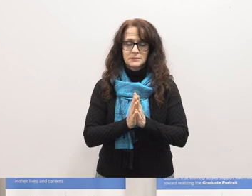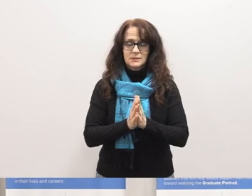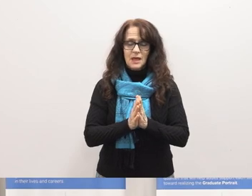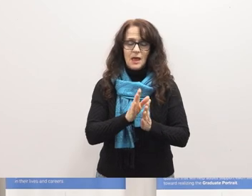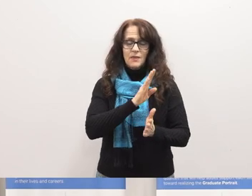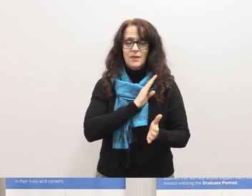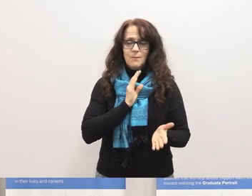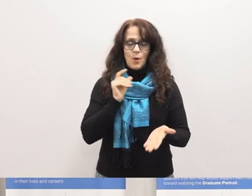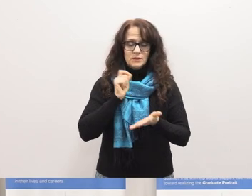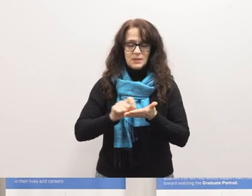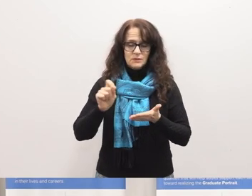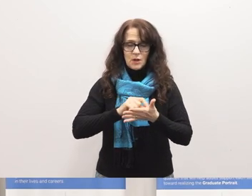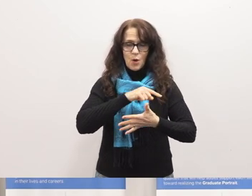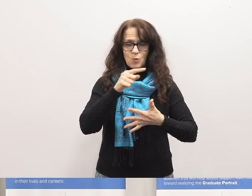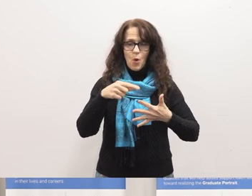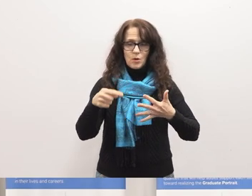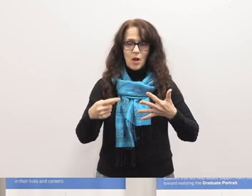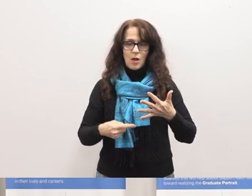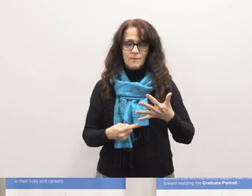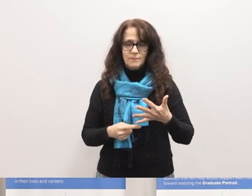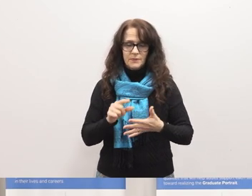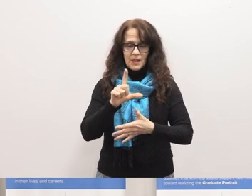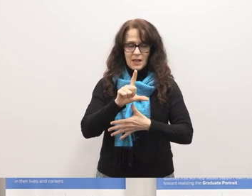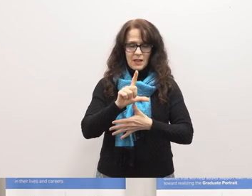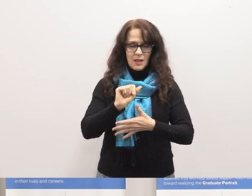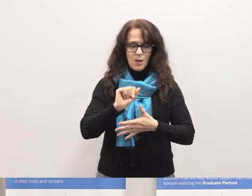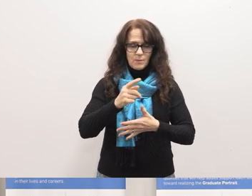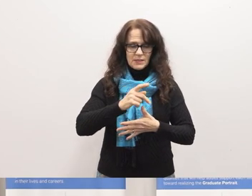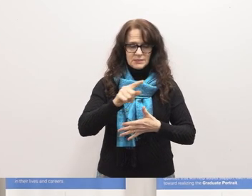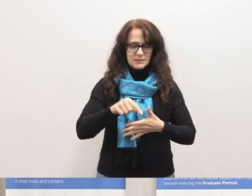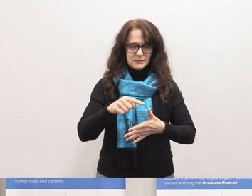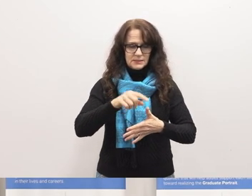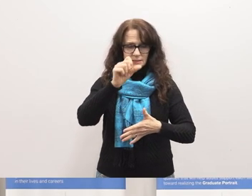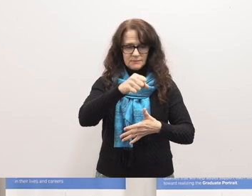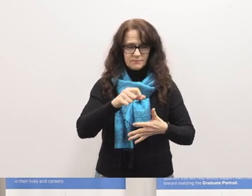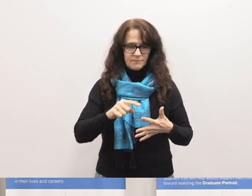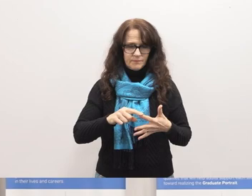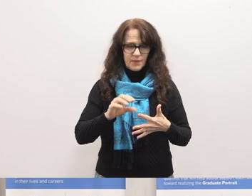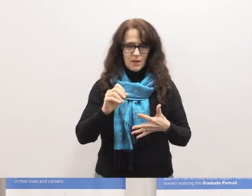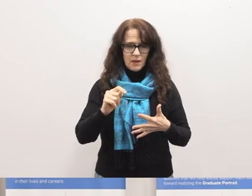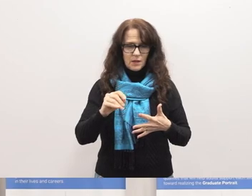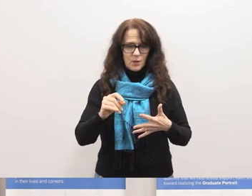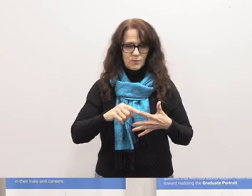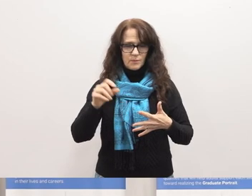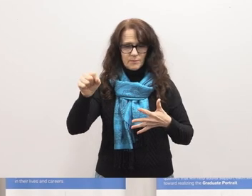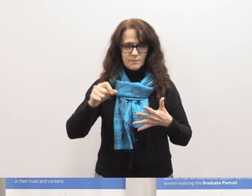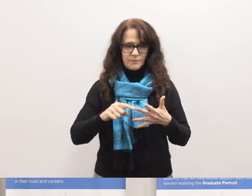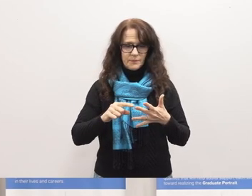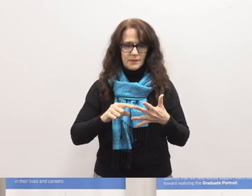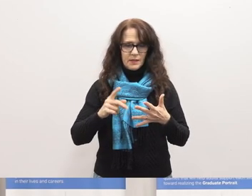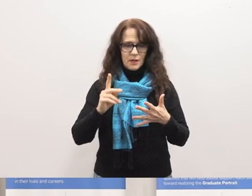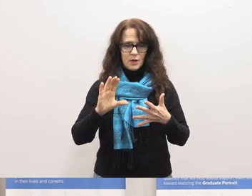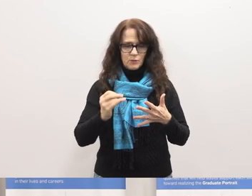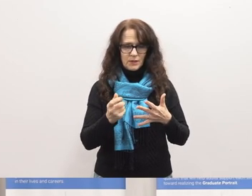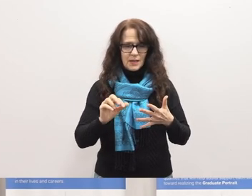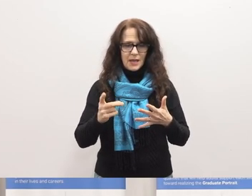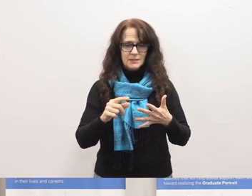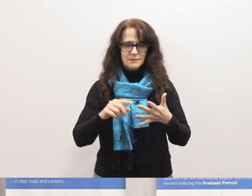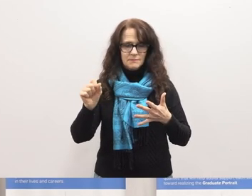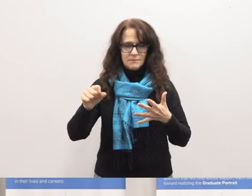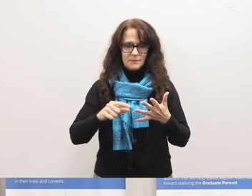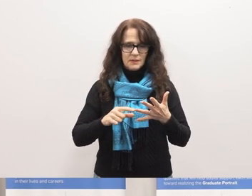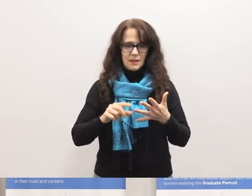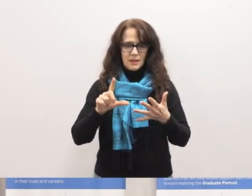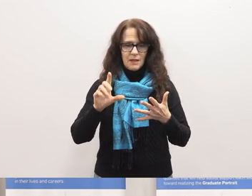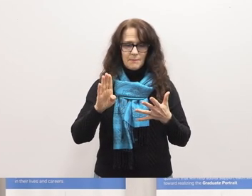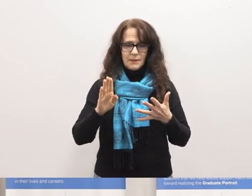to take a roll call vote. Member Lopez? Aye. Member Otto? Aye. President Craighead? Aye.